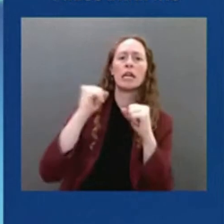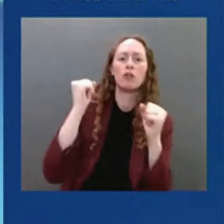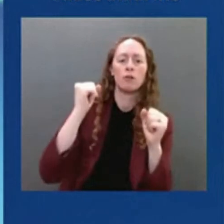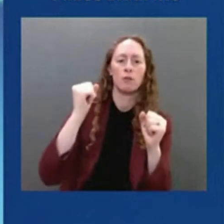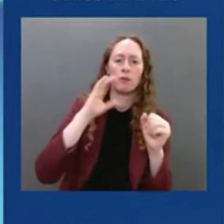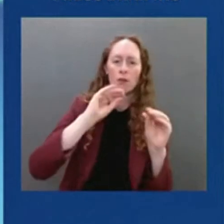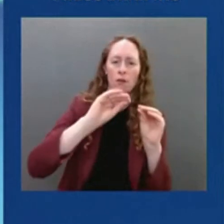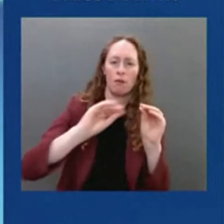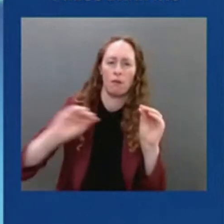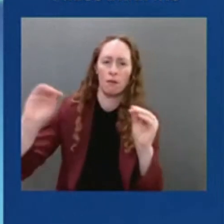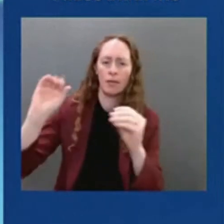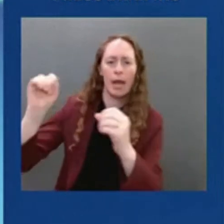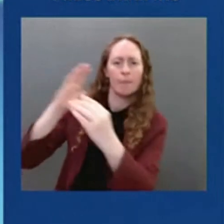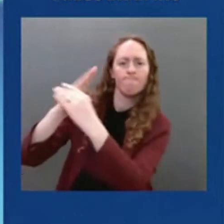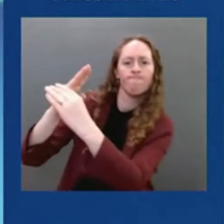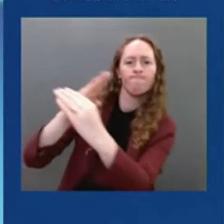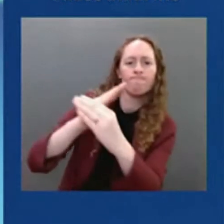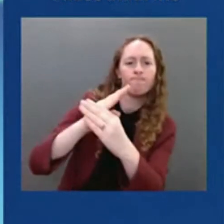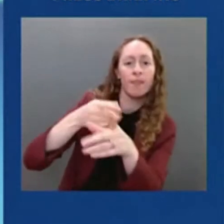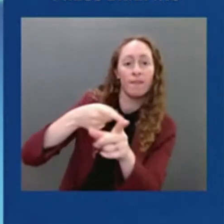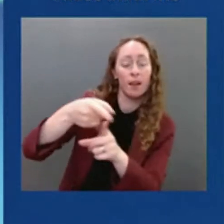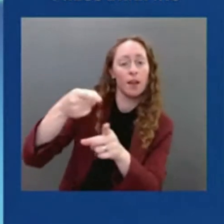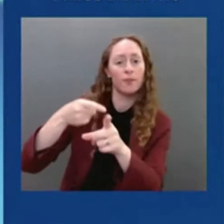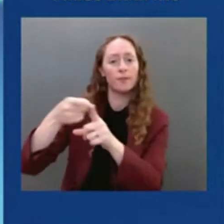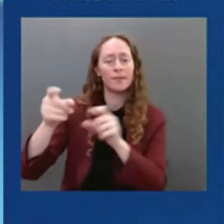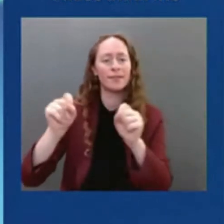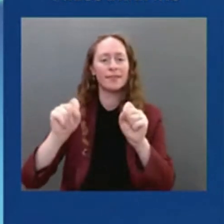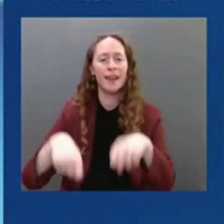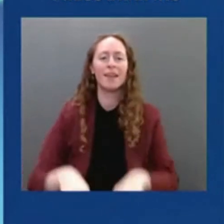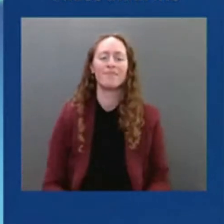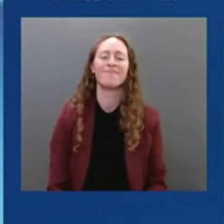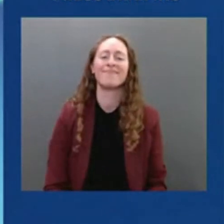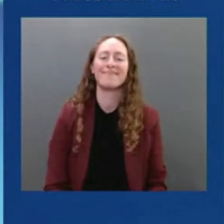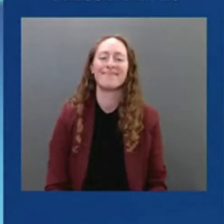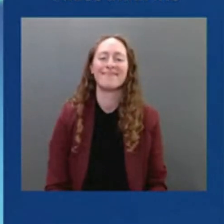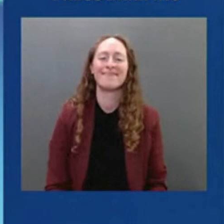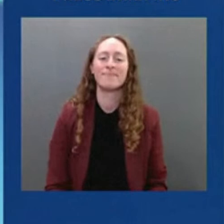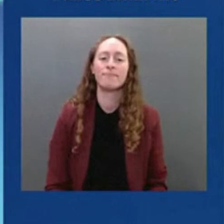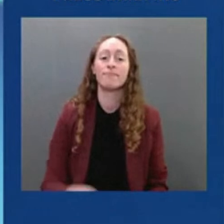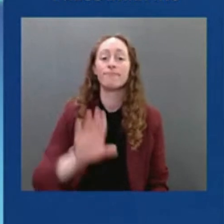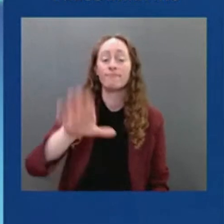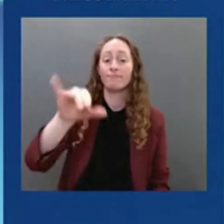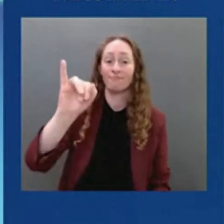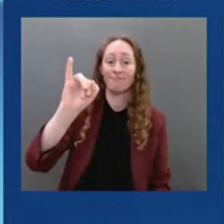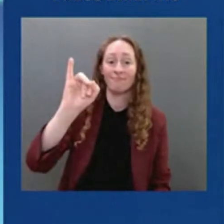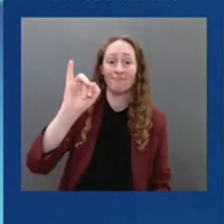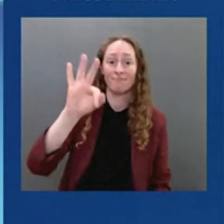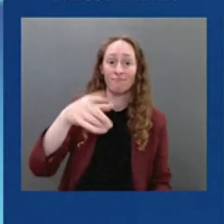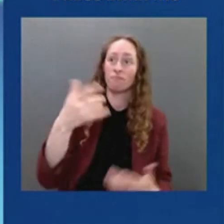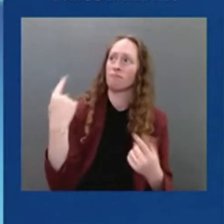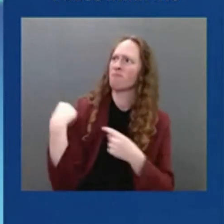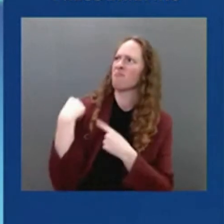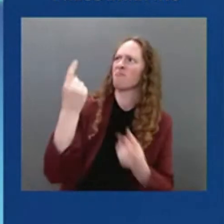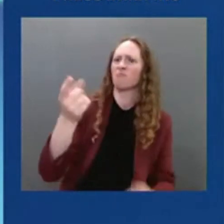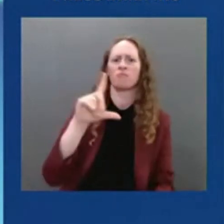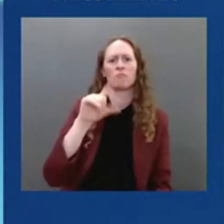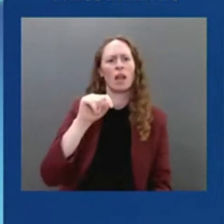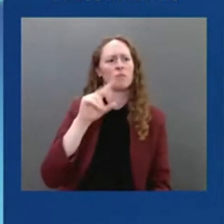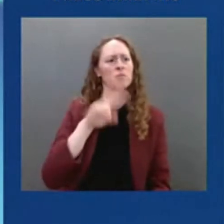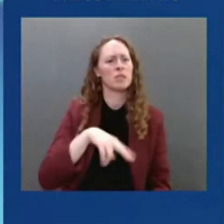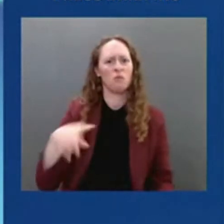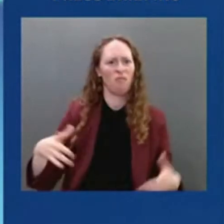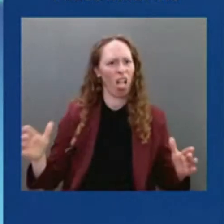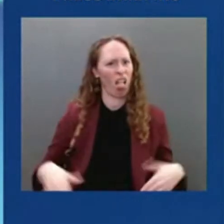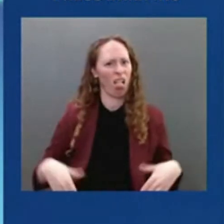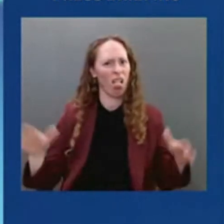year 2022, if you have not gotten one this year, please go get another vaccine shot. You are eligible for